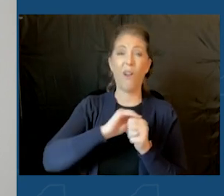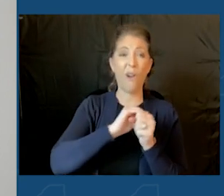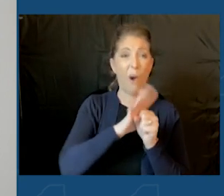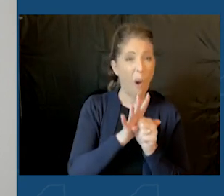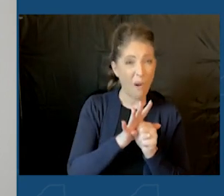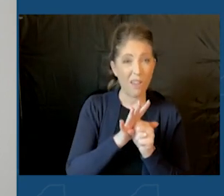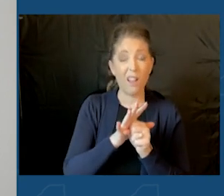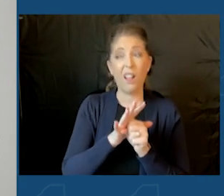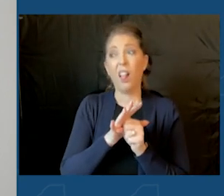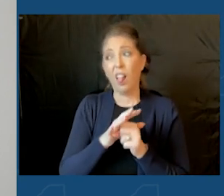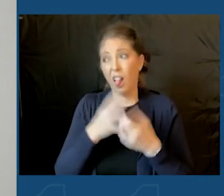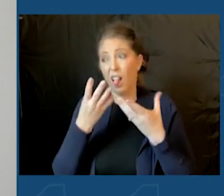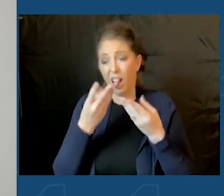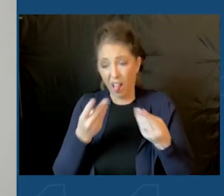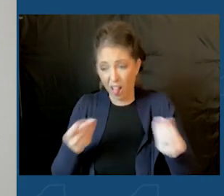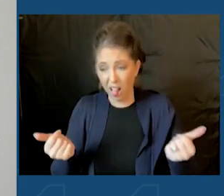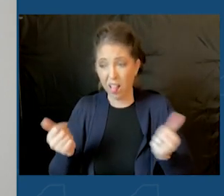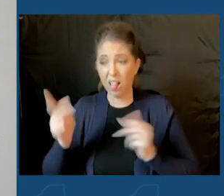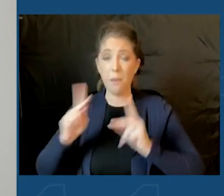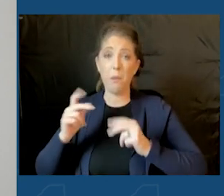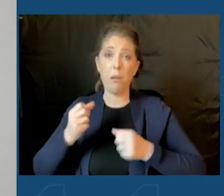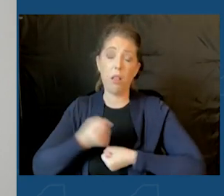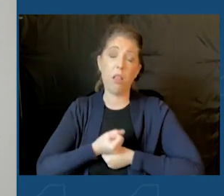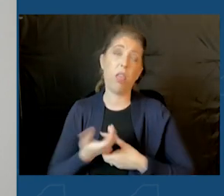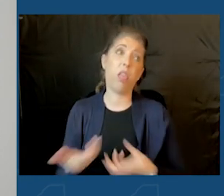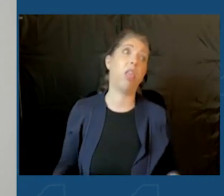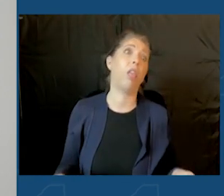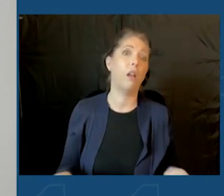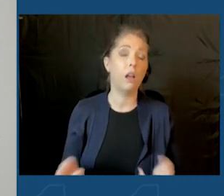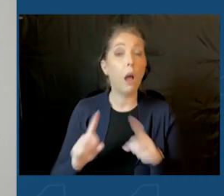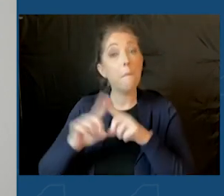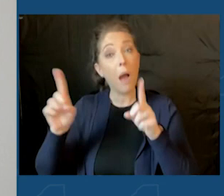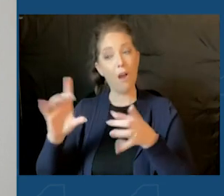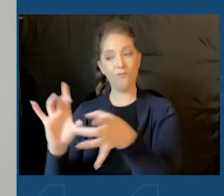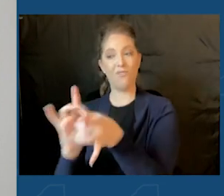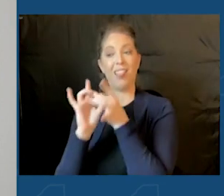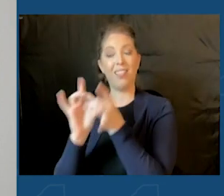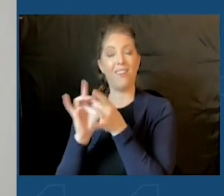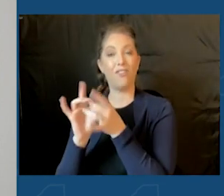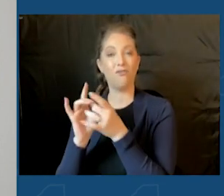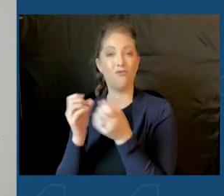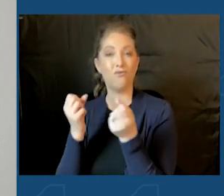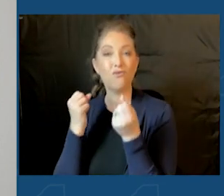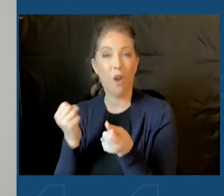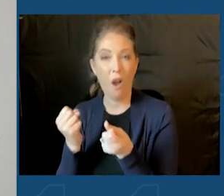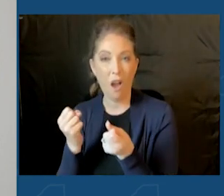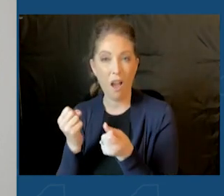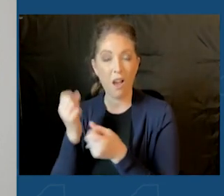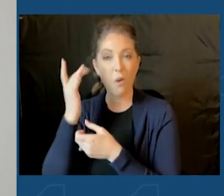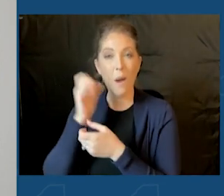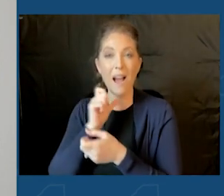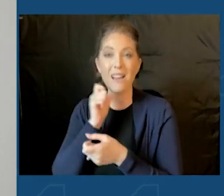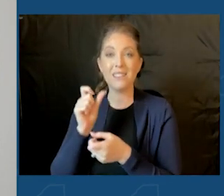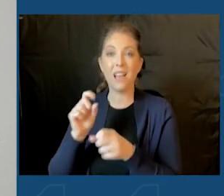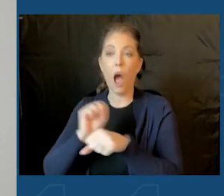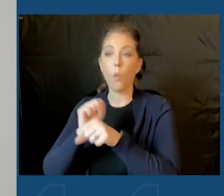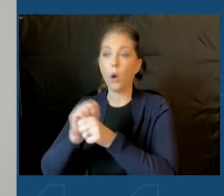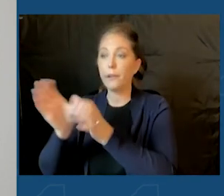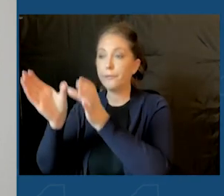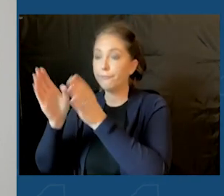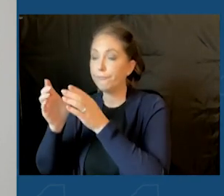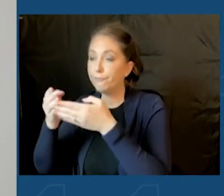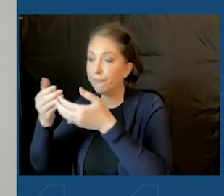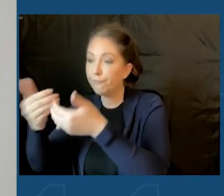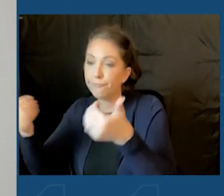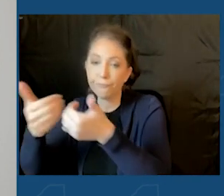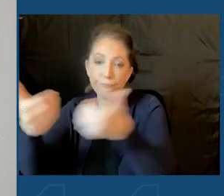the relationships are stronger than they've ever been because we've been working not in silos, but as an all-of-government